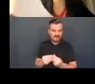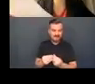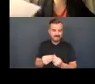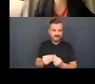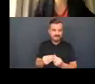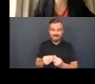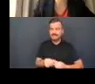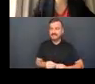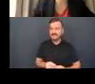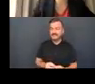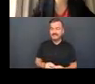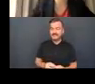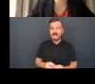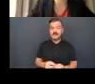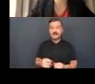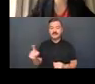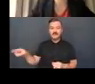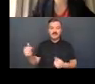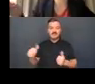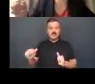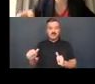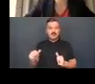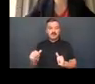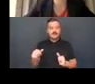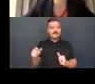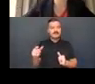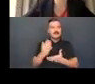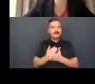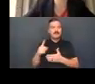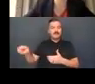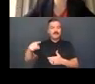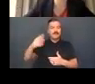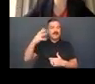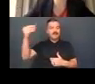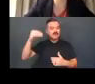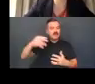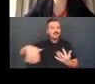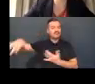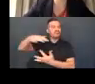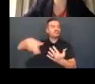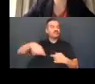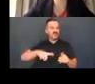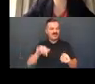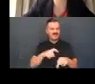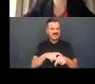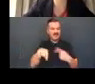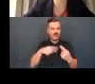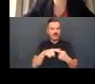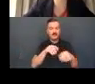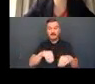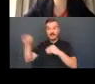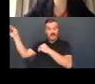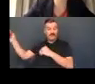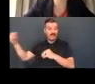In an effort to prevent students from mingling outside of campus dorms during the hectic move out season and potentially spreading